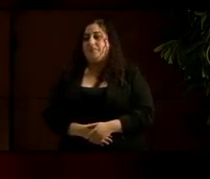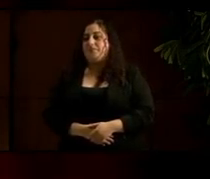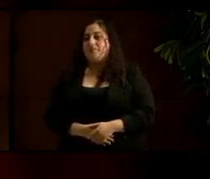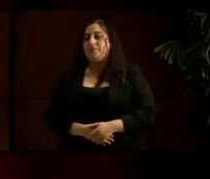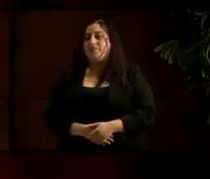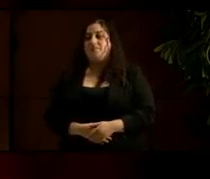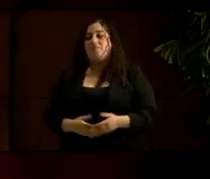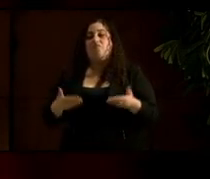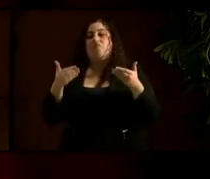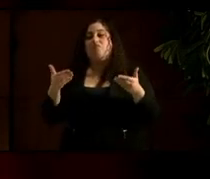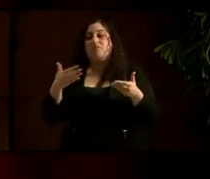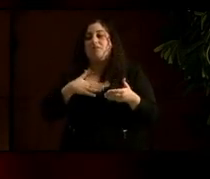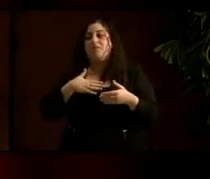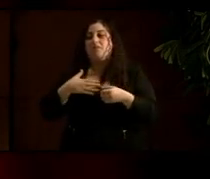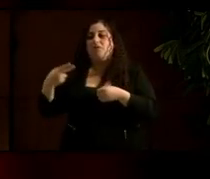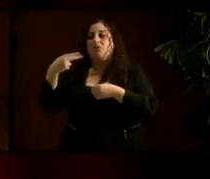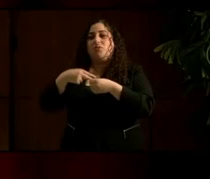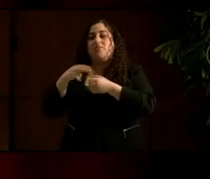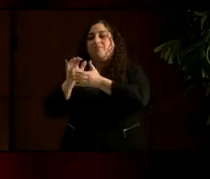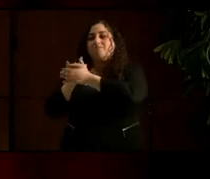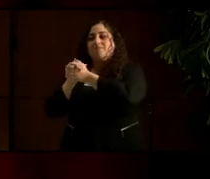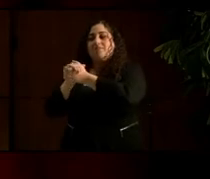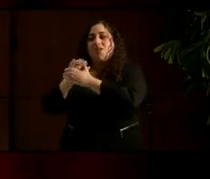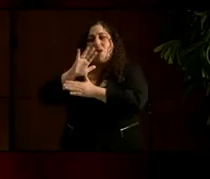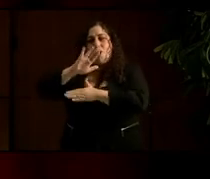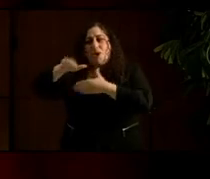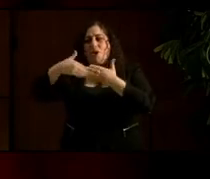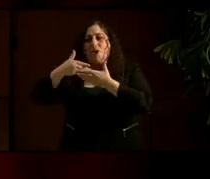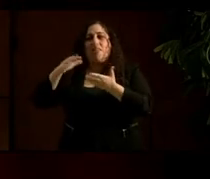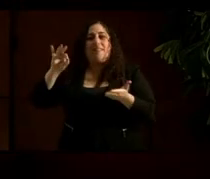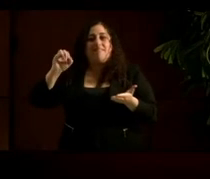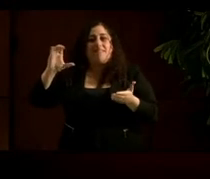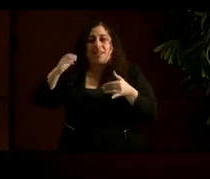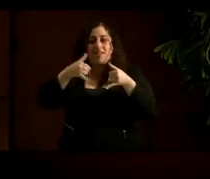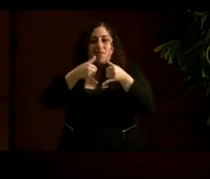Please join me in congratulating all my faculty awardees.